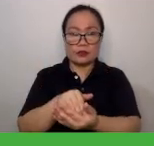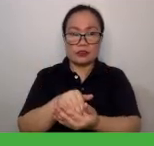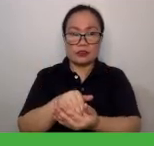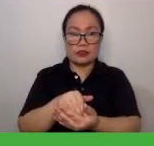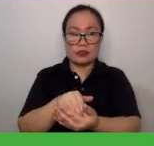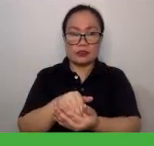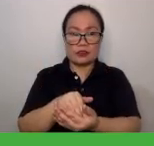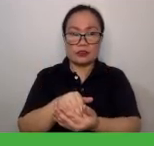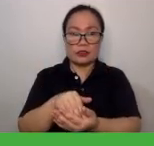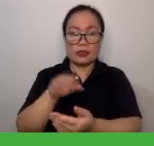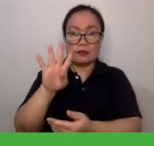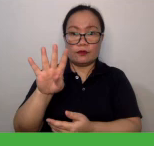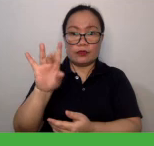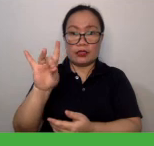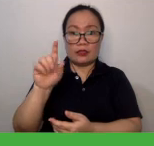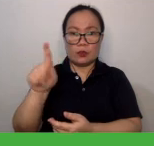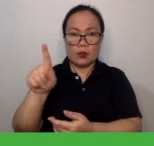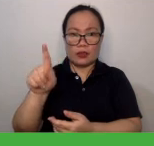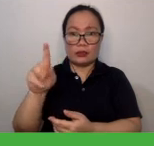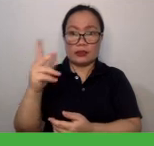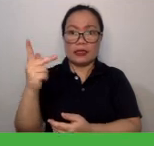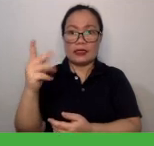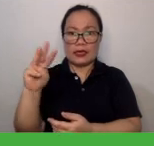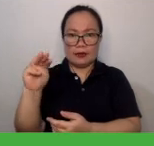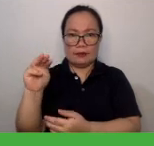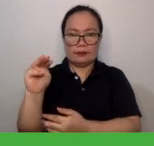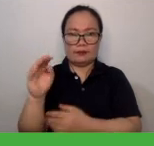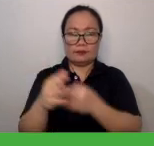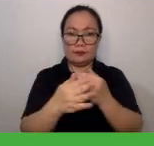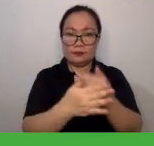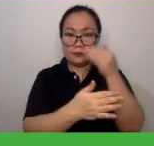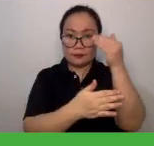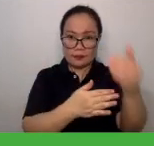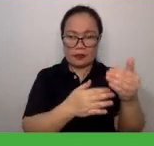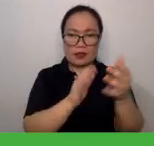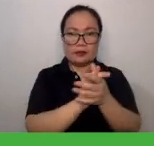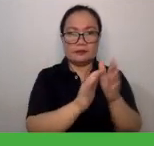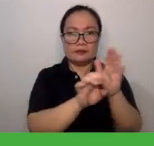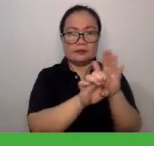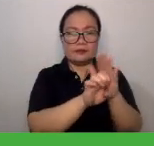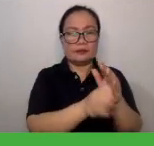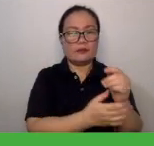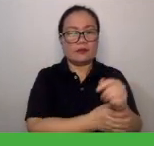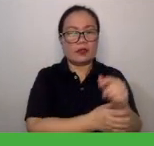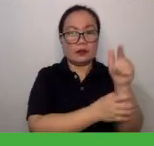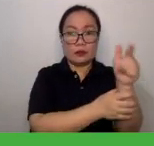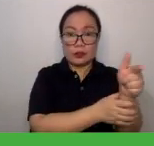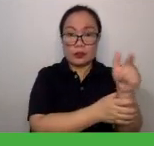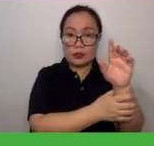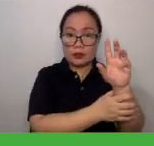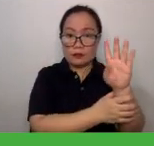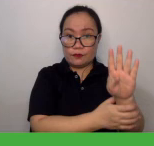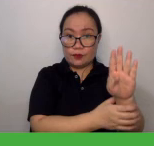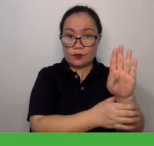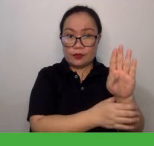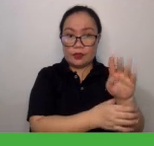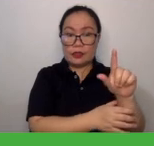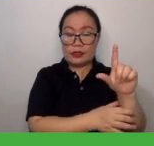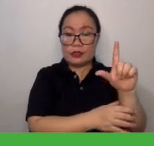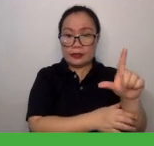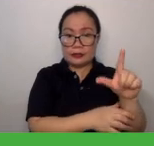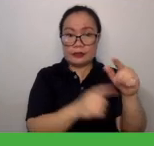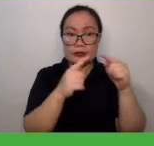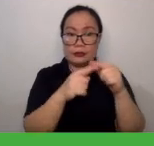481 kilometers. Okay, next. I have 24 liters to gallon. So, ito